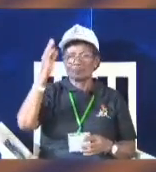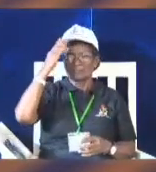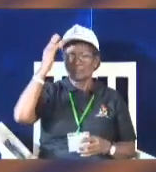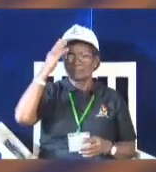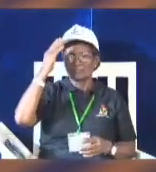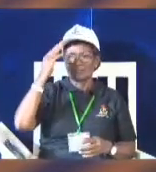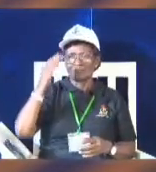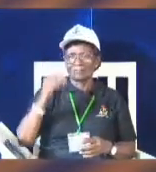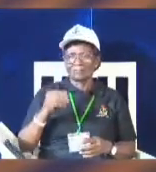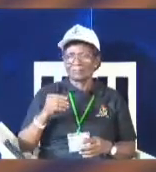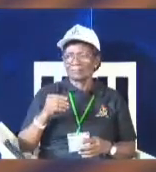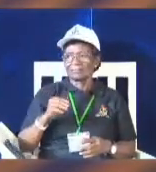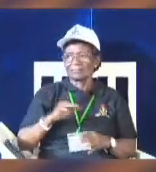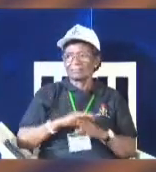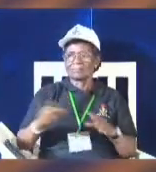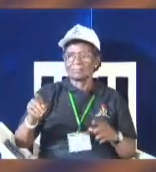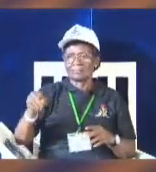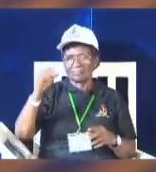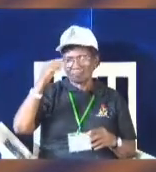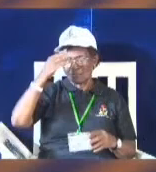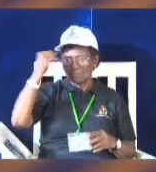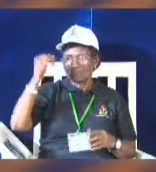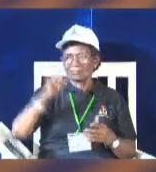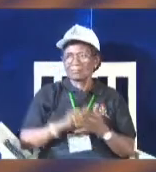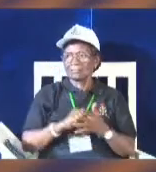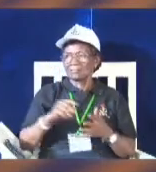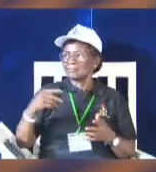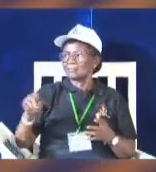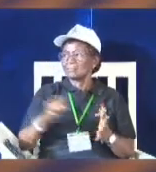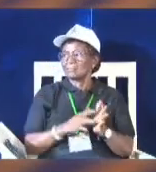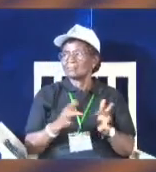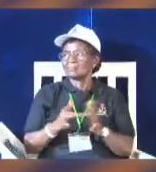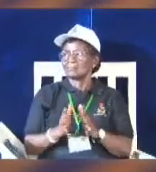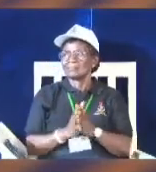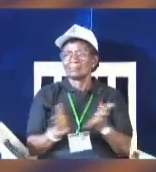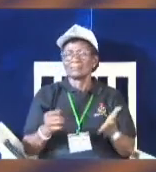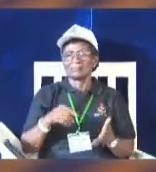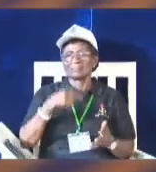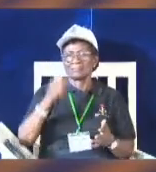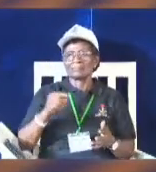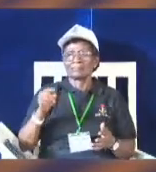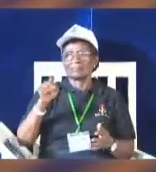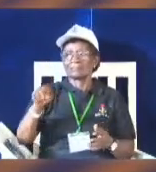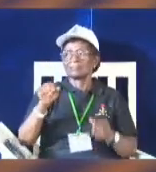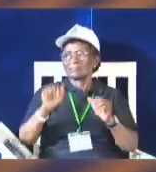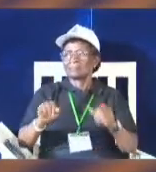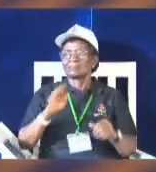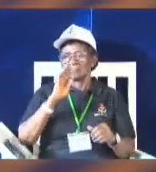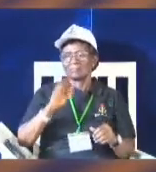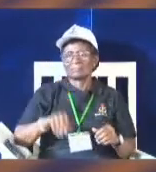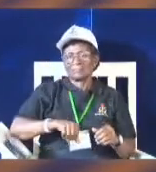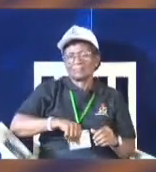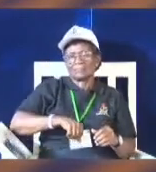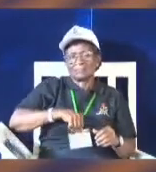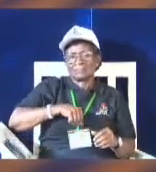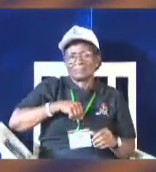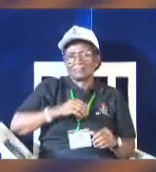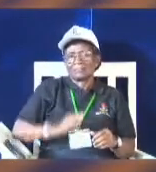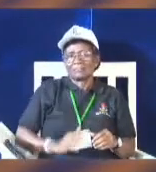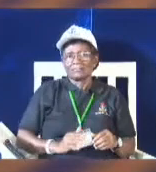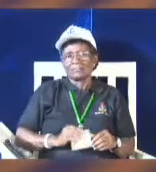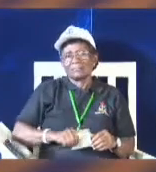Aren't you forgetting that the Bible says we must be as gentle as a dove? I say, I see.